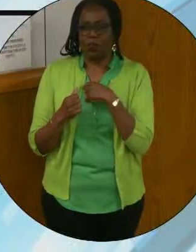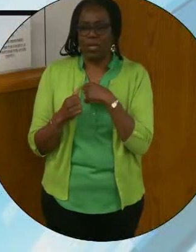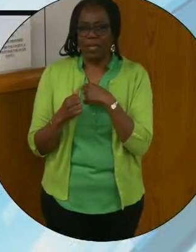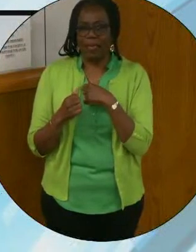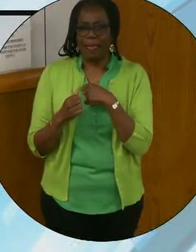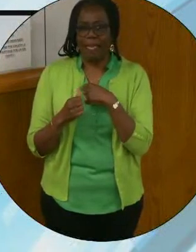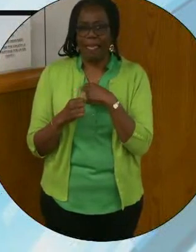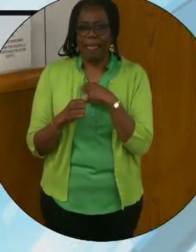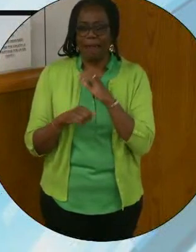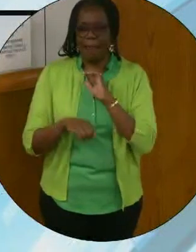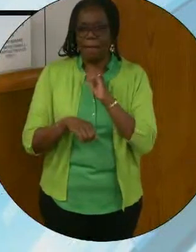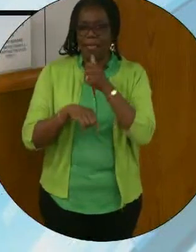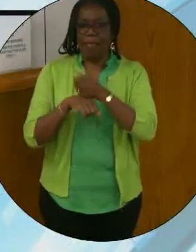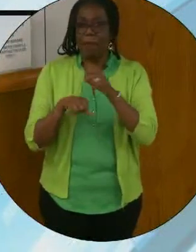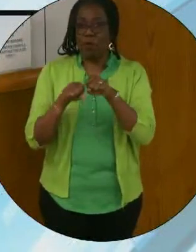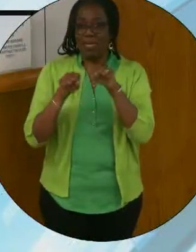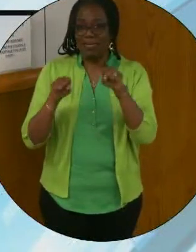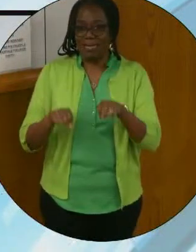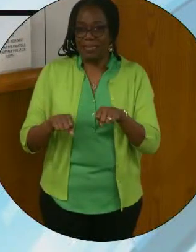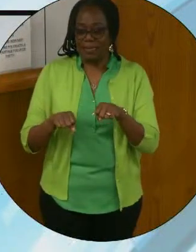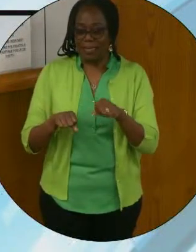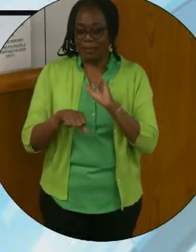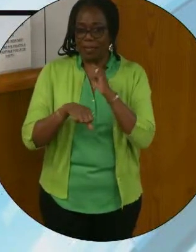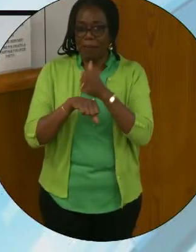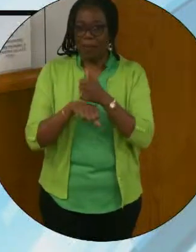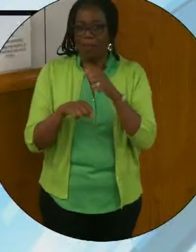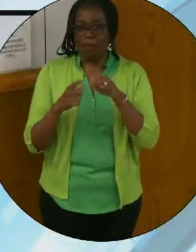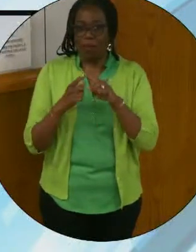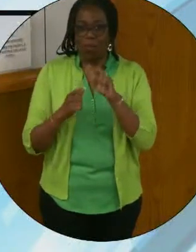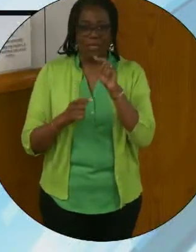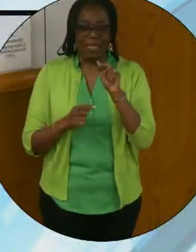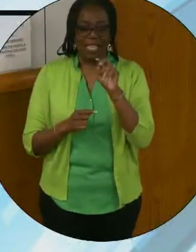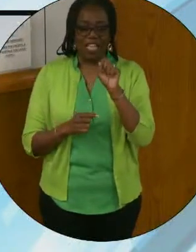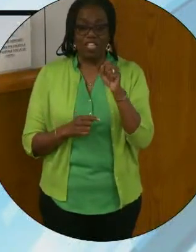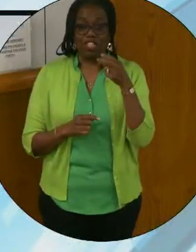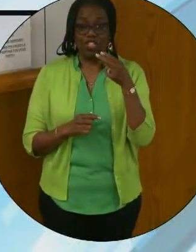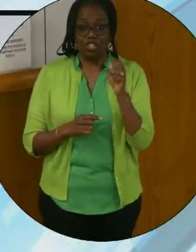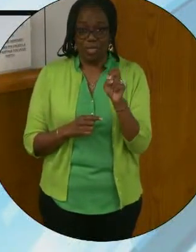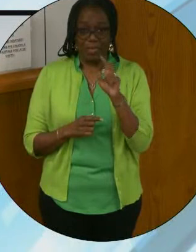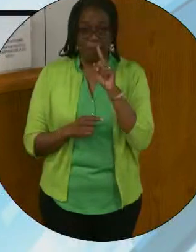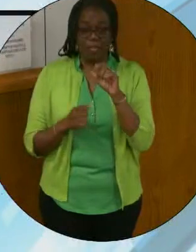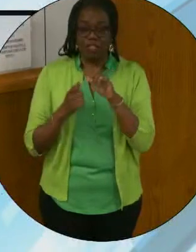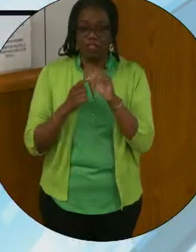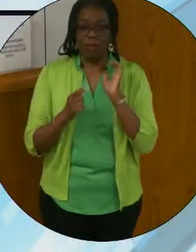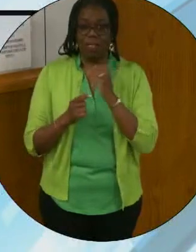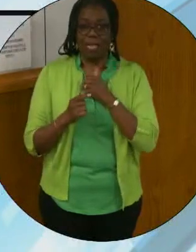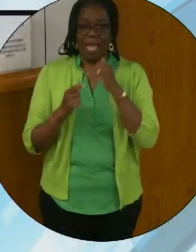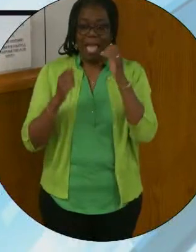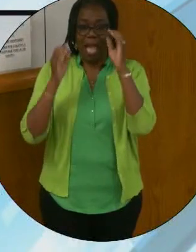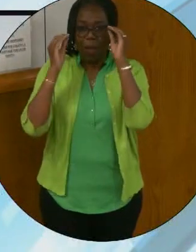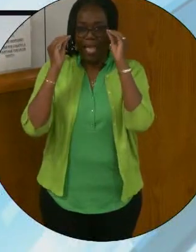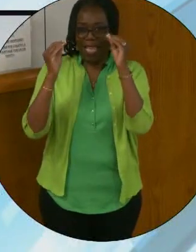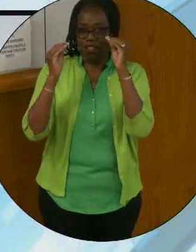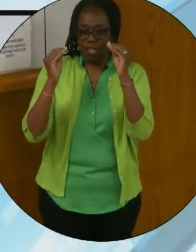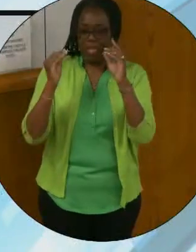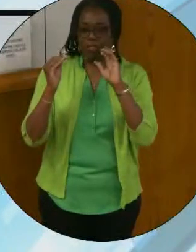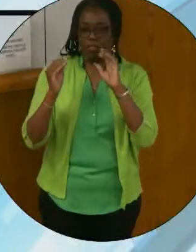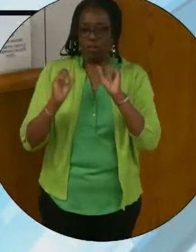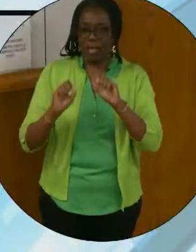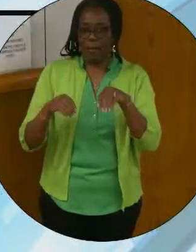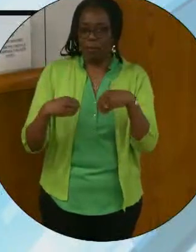more systems in place with NSHE to make sure that our educators are able to